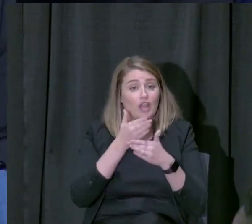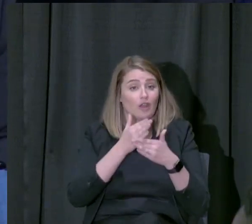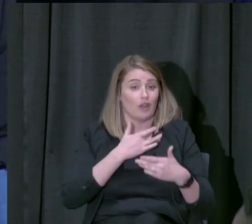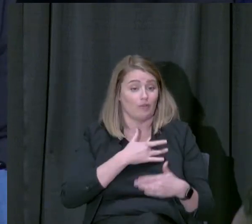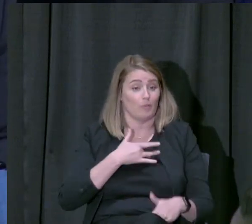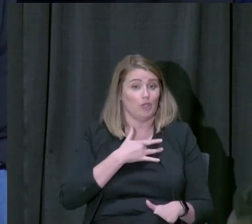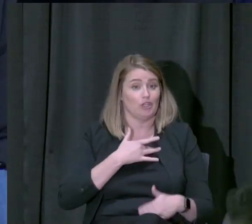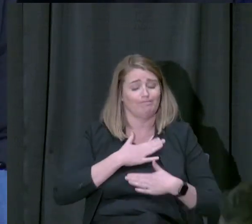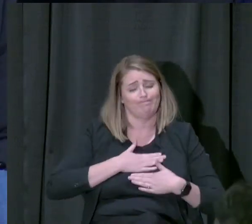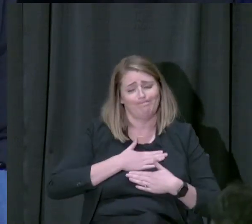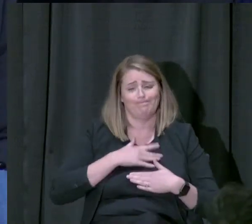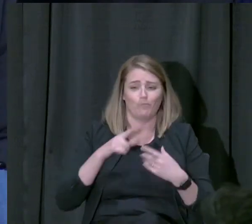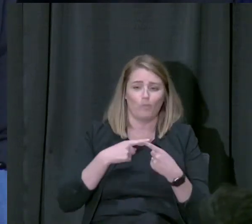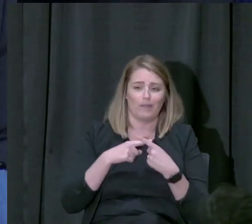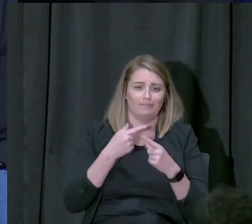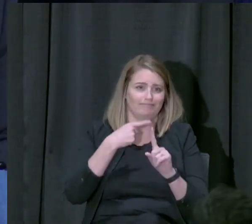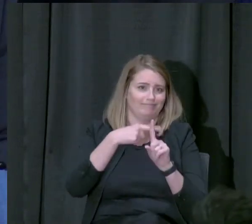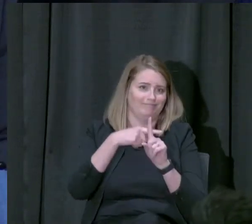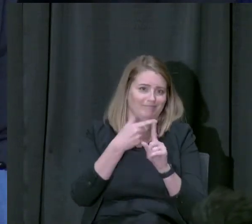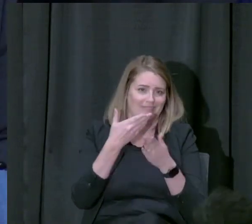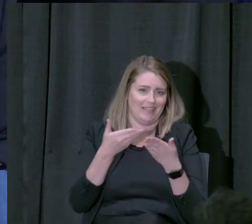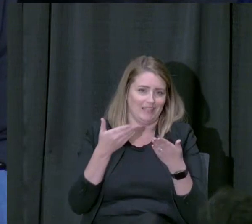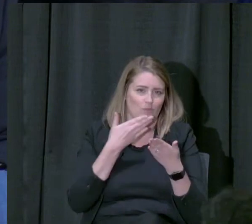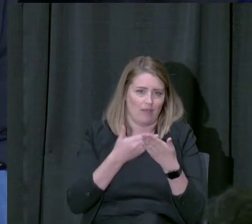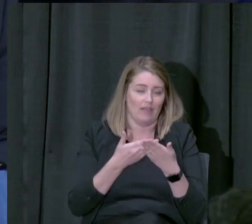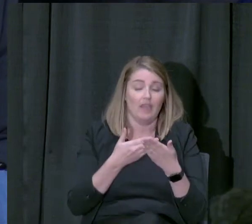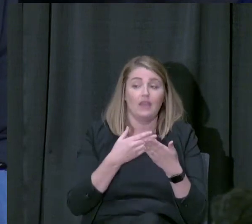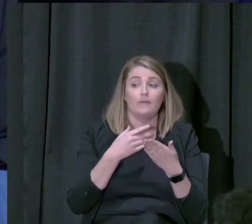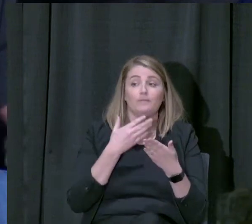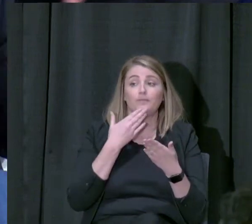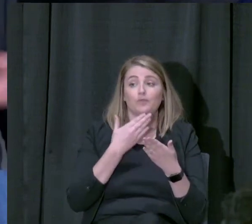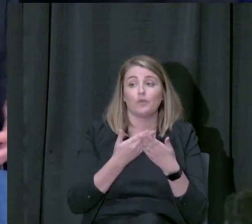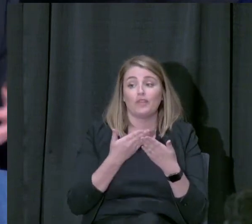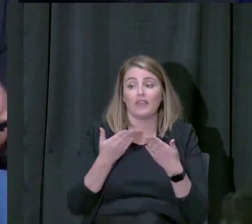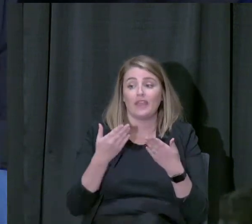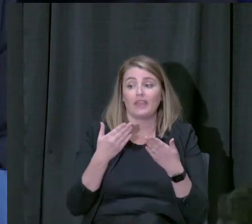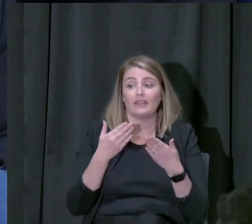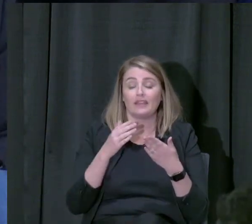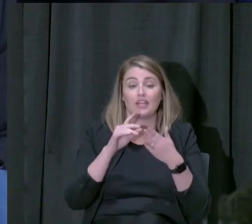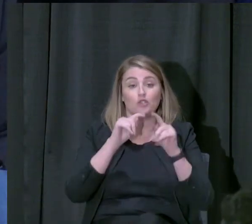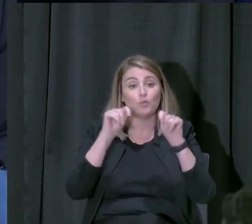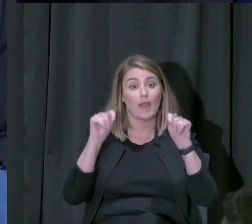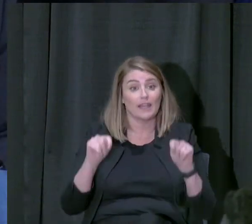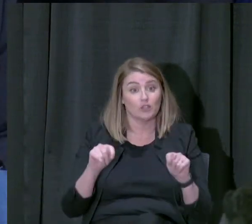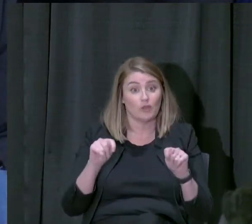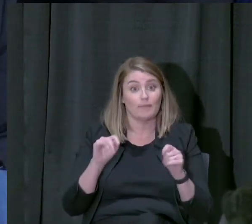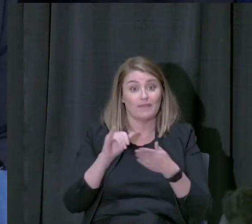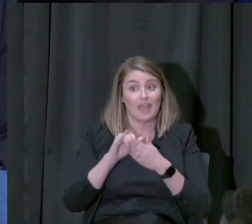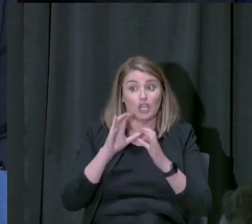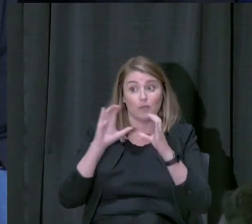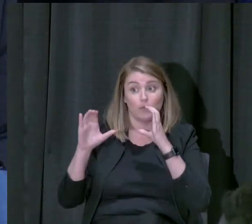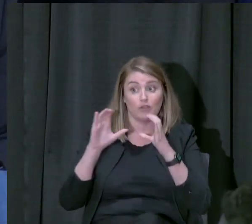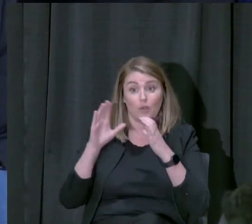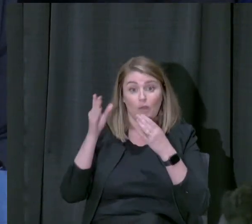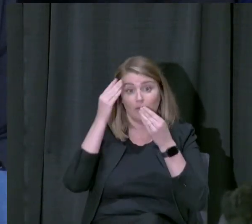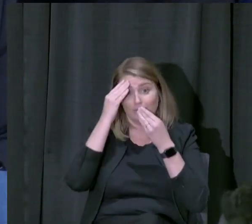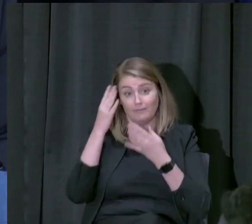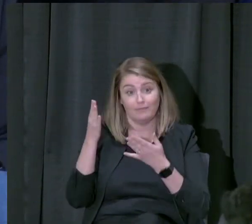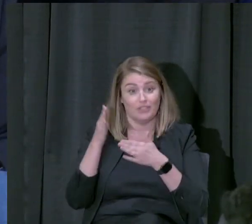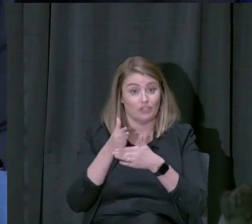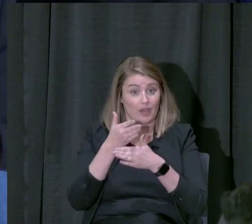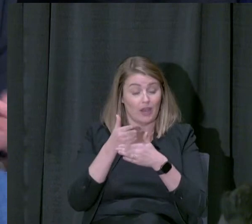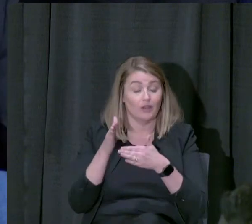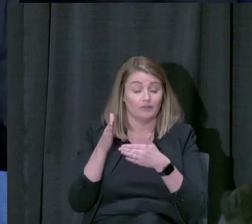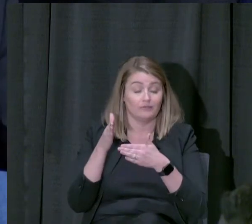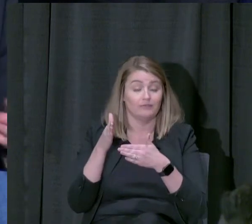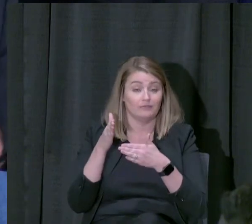go well. So the good thing about that is that a transcript of that communication will be shared